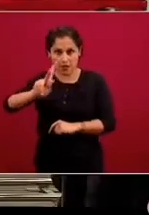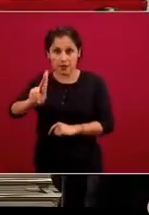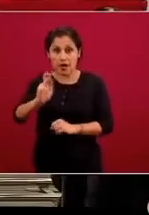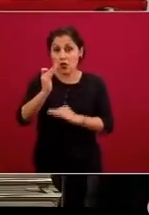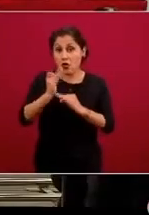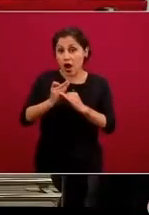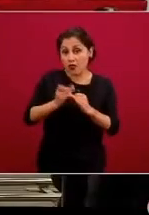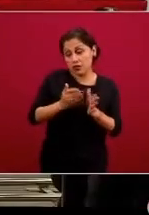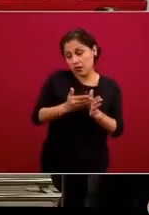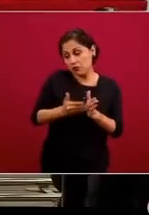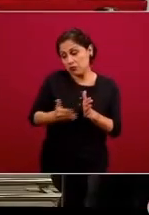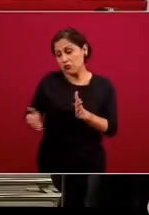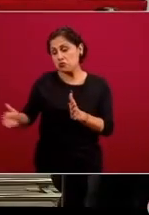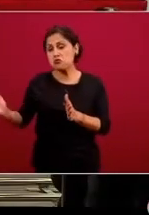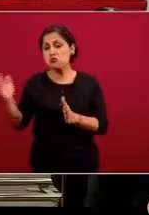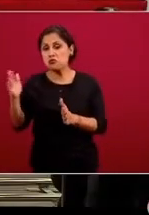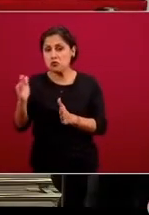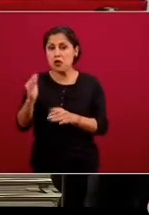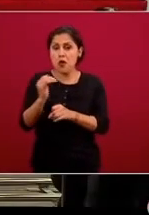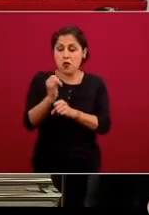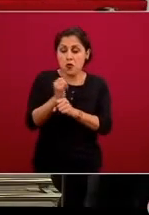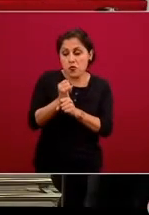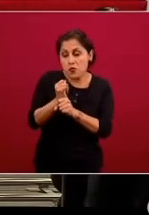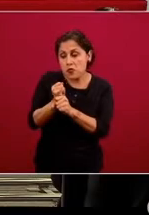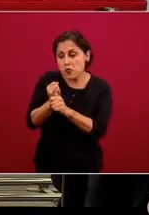reference point.